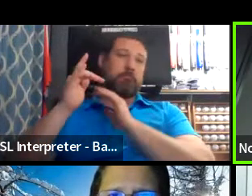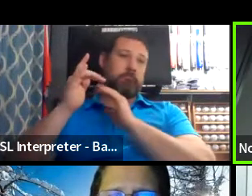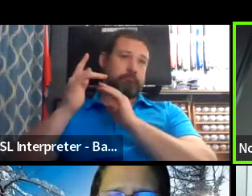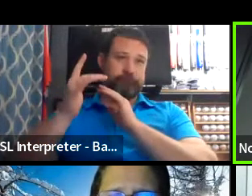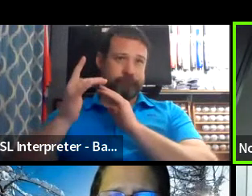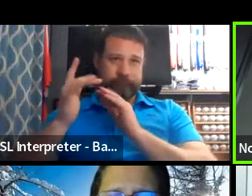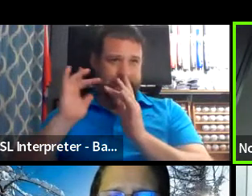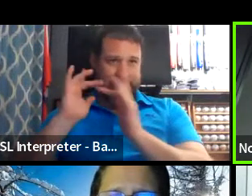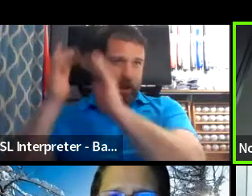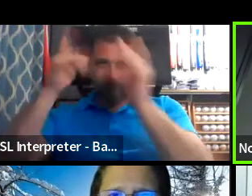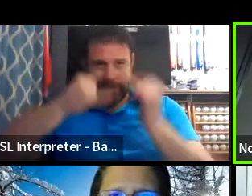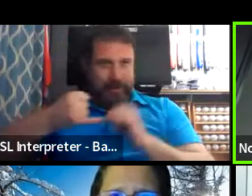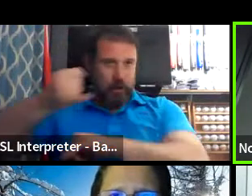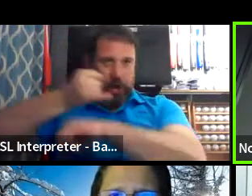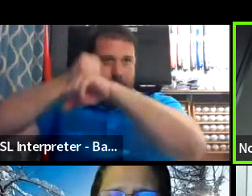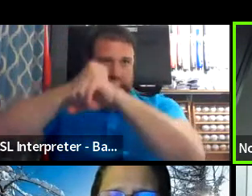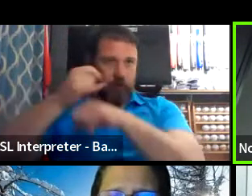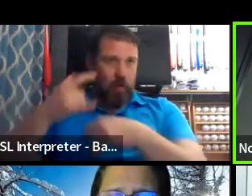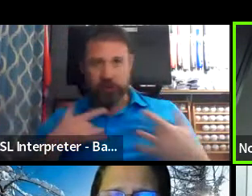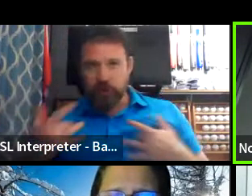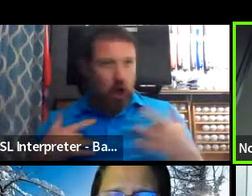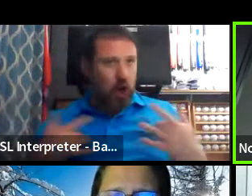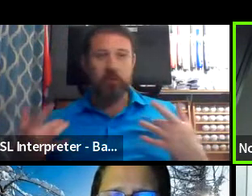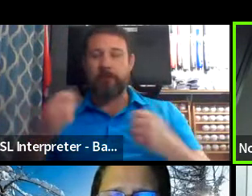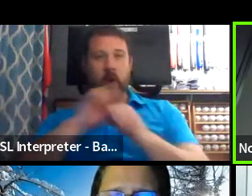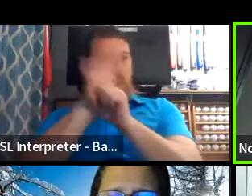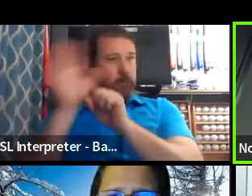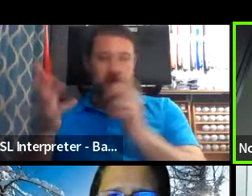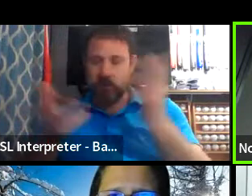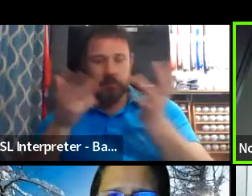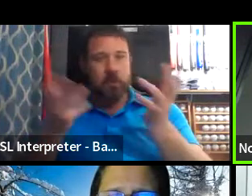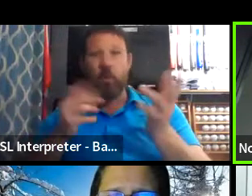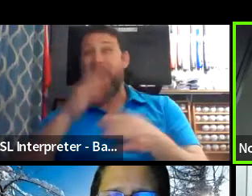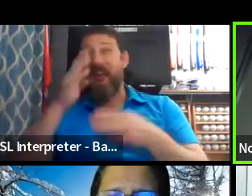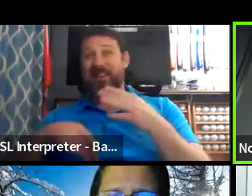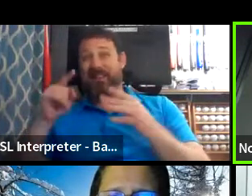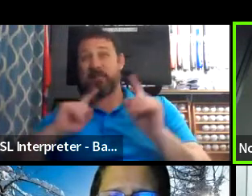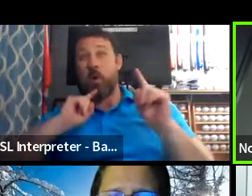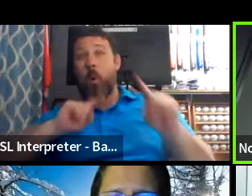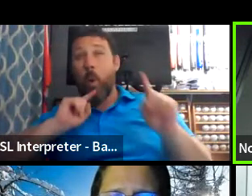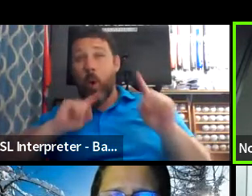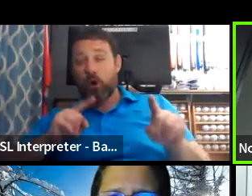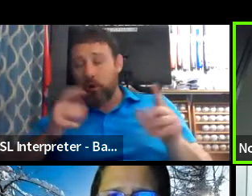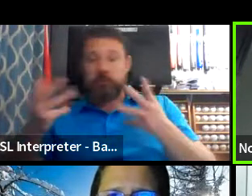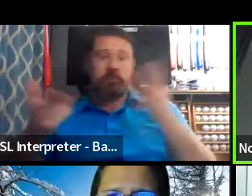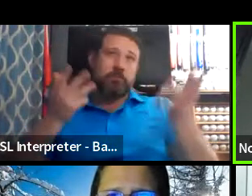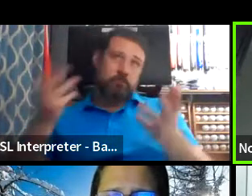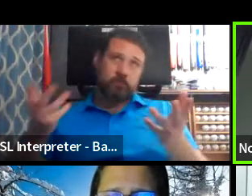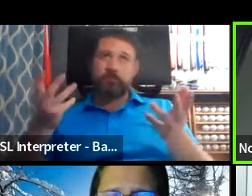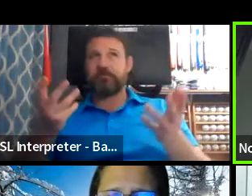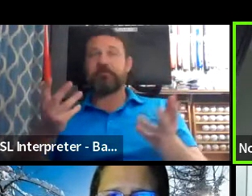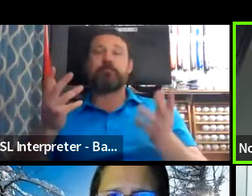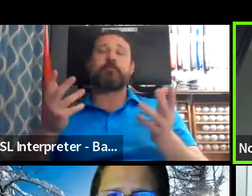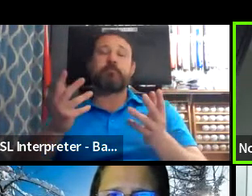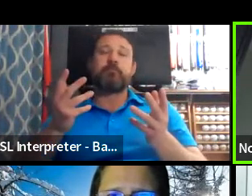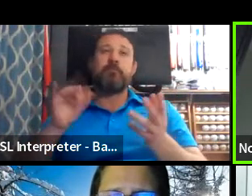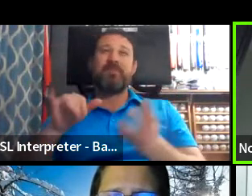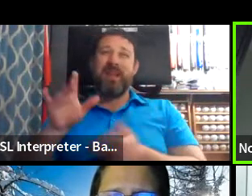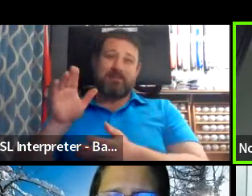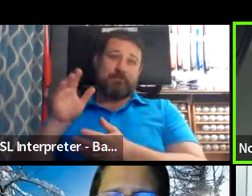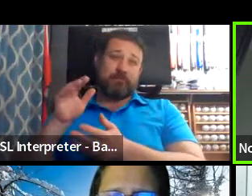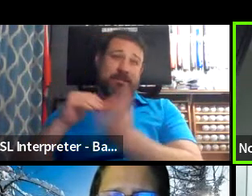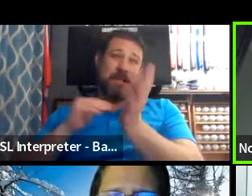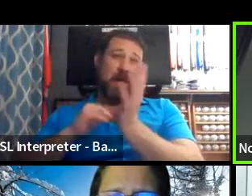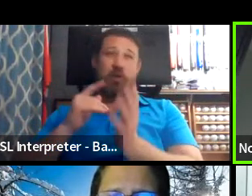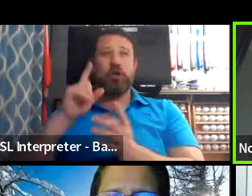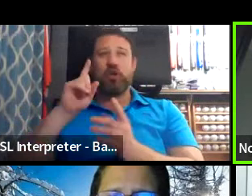in a pandemic. We're ending these orders because, yeah, we don't want to. I mean, the one that Dr. John brought up was like, you can't